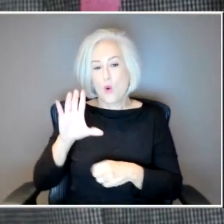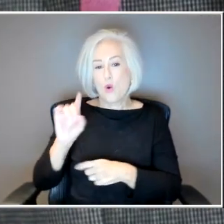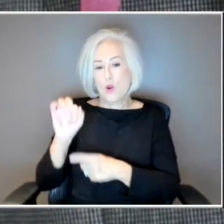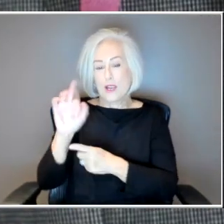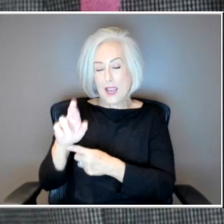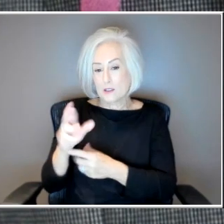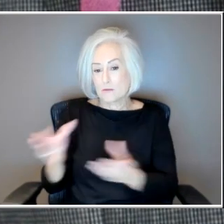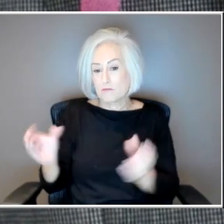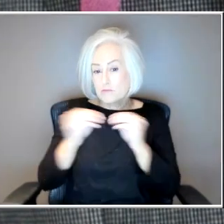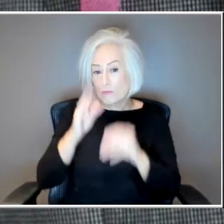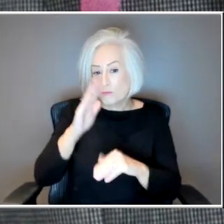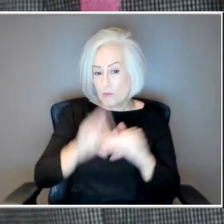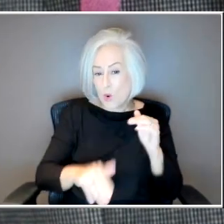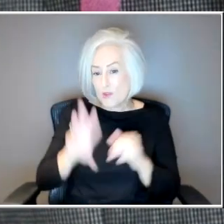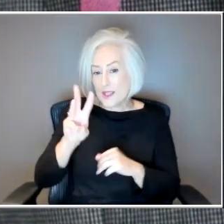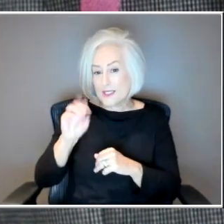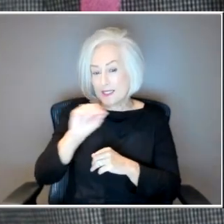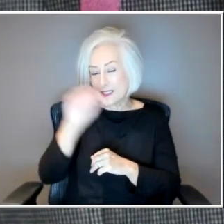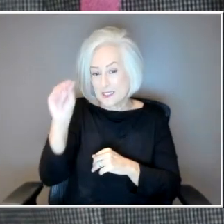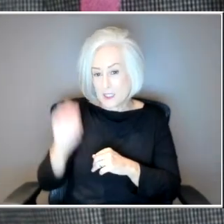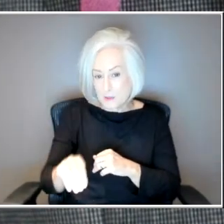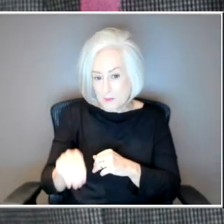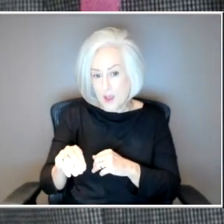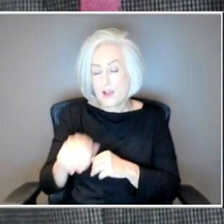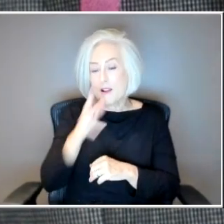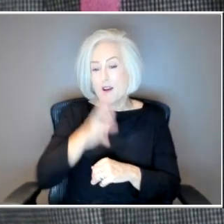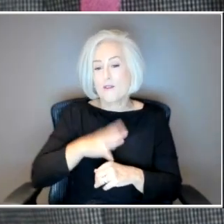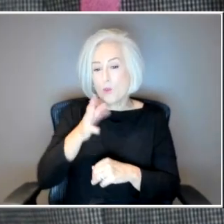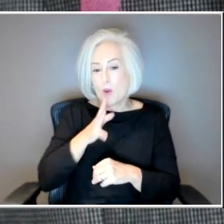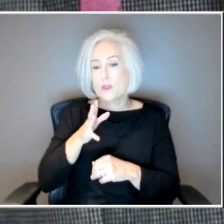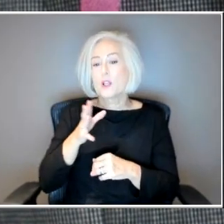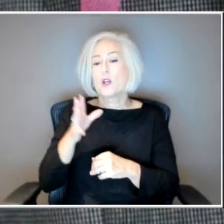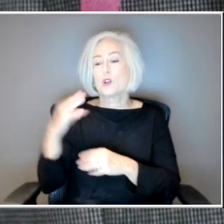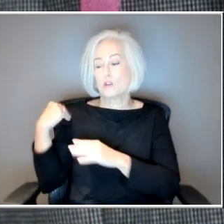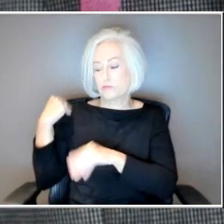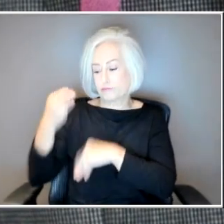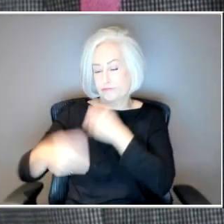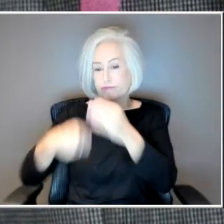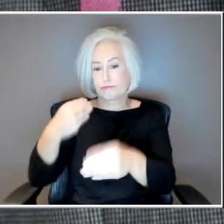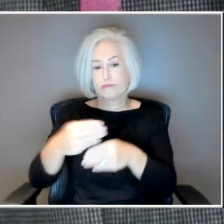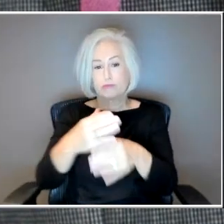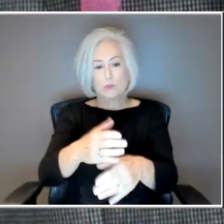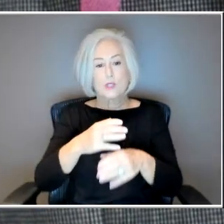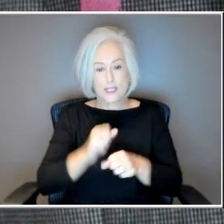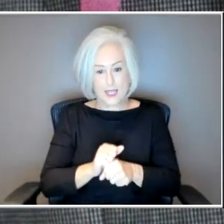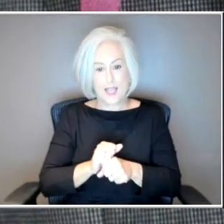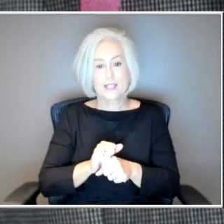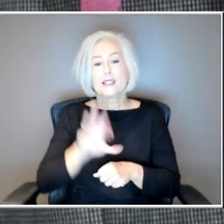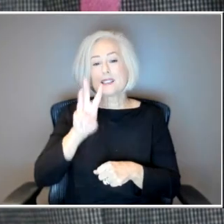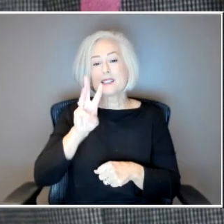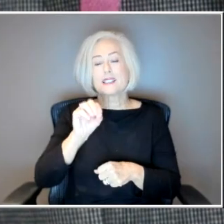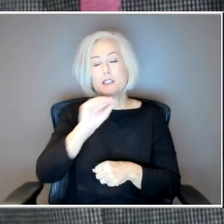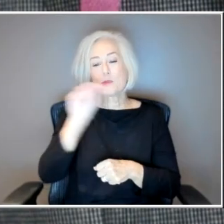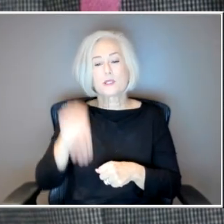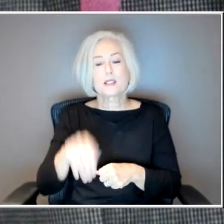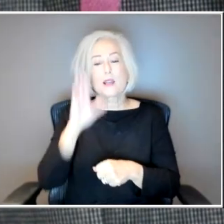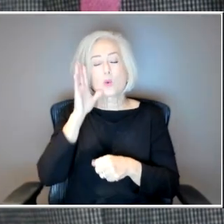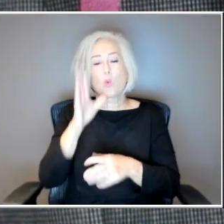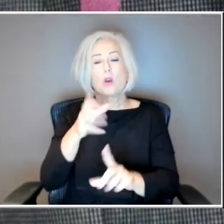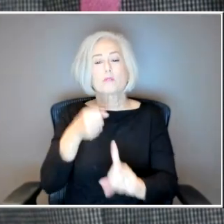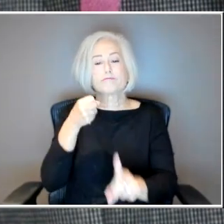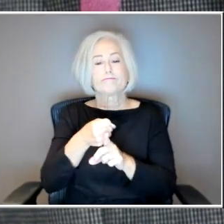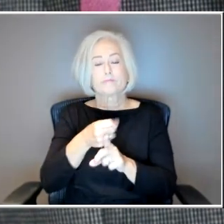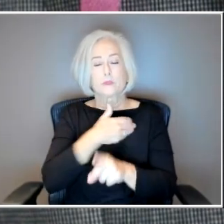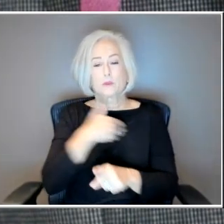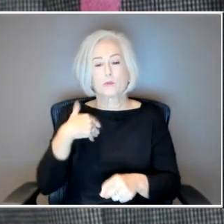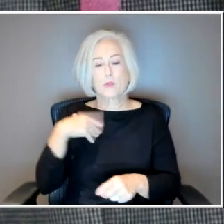women who inherit a harmful change in one of those genes will develop breast cancer in their lifetime. Compare that to the general